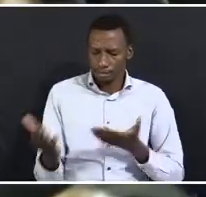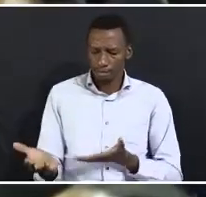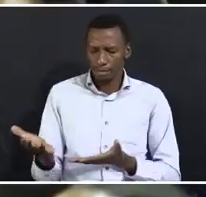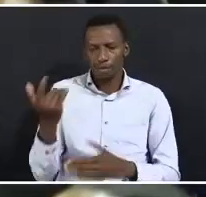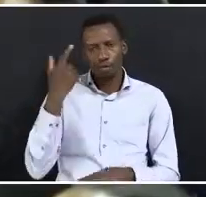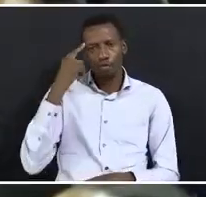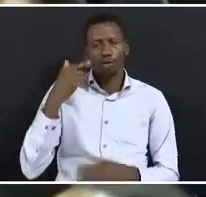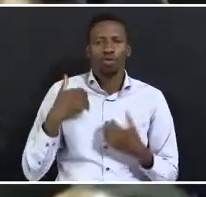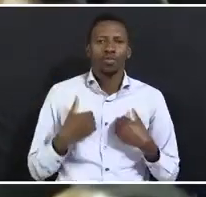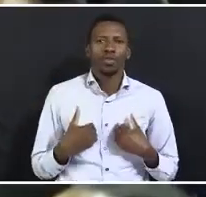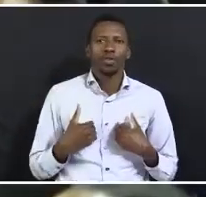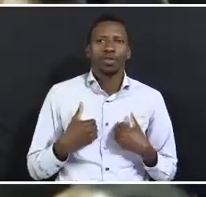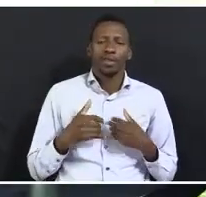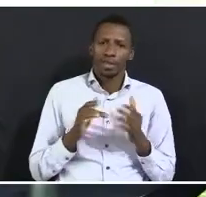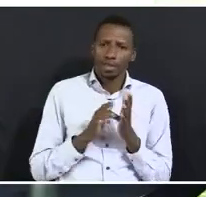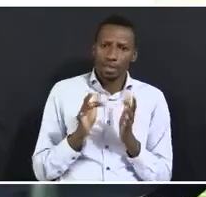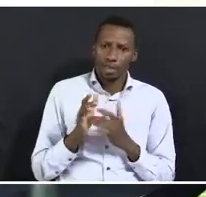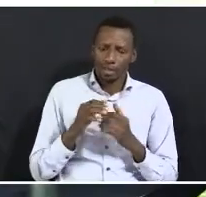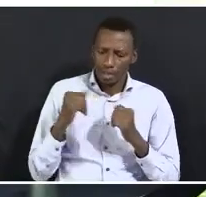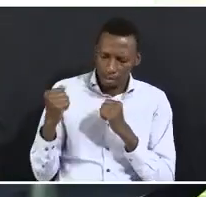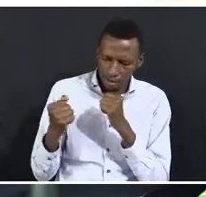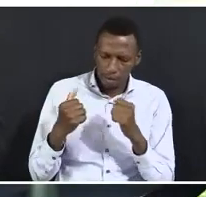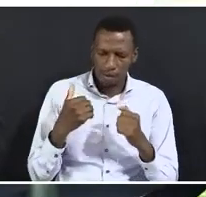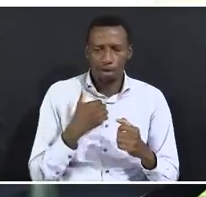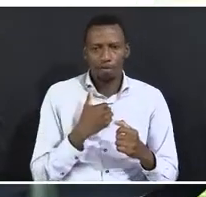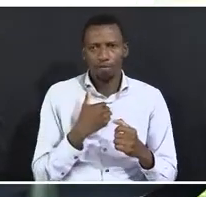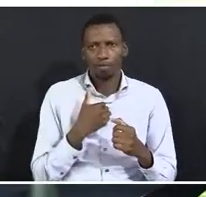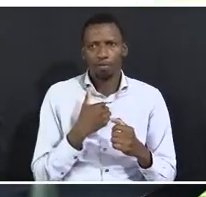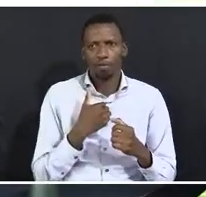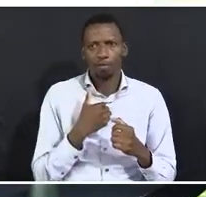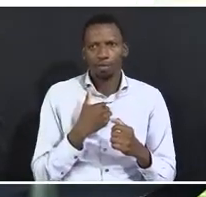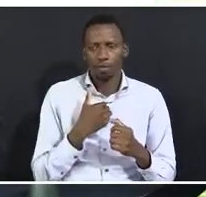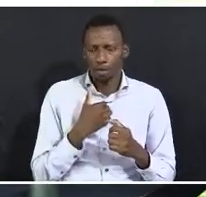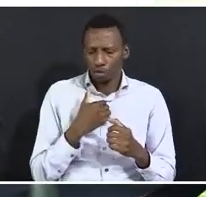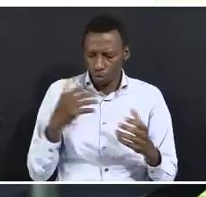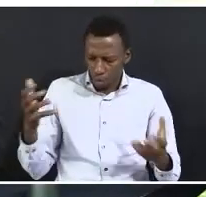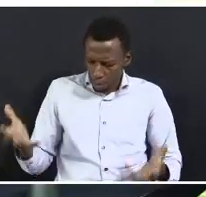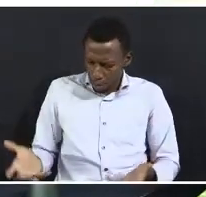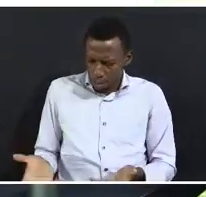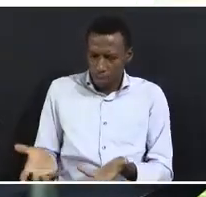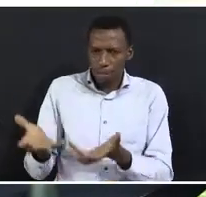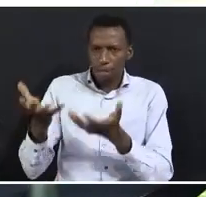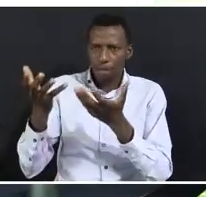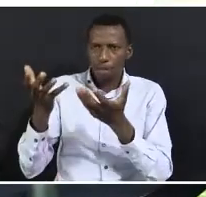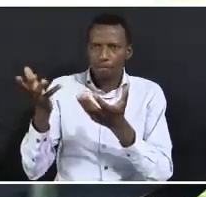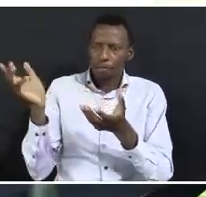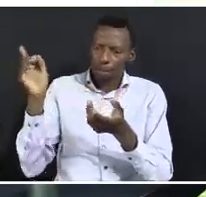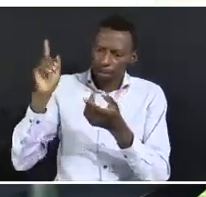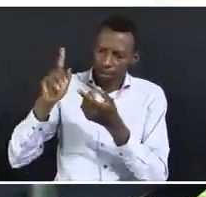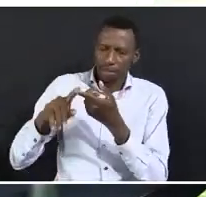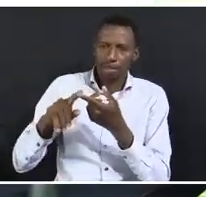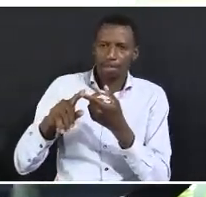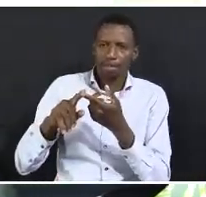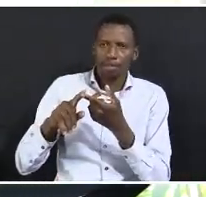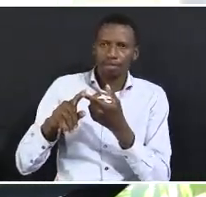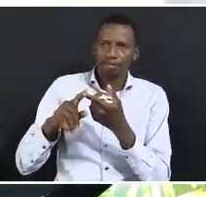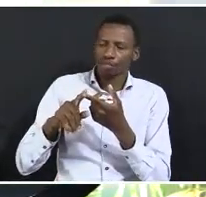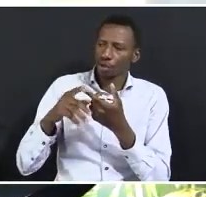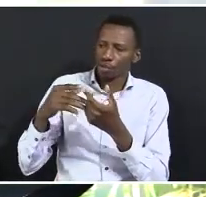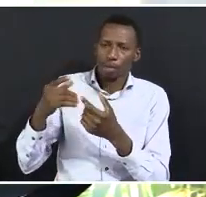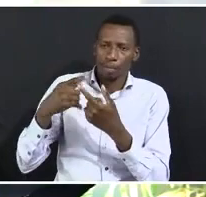friend, he had the power to levitate that thing in the sky all the way to Calvary. But because of